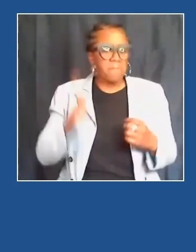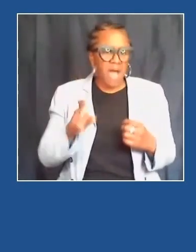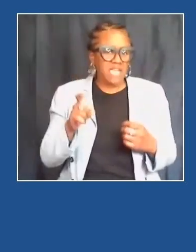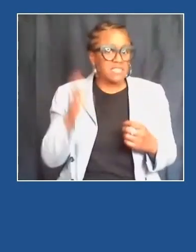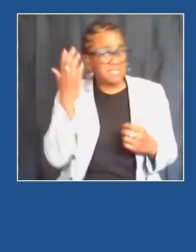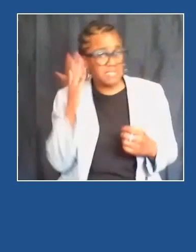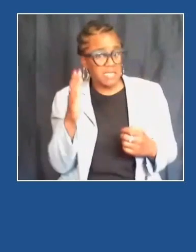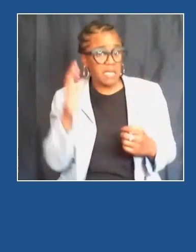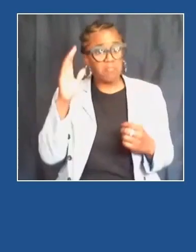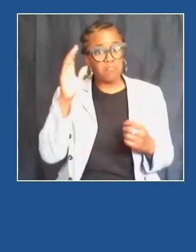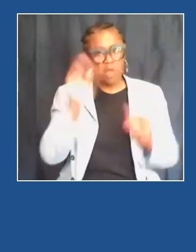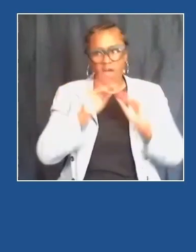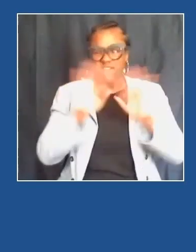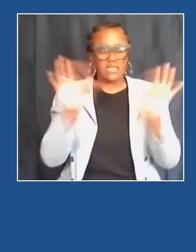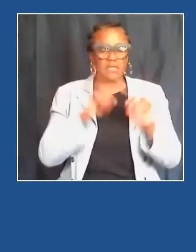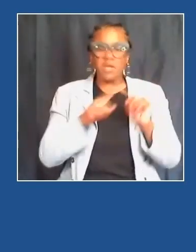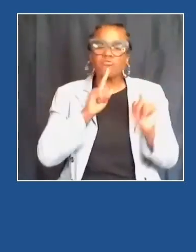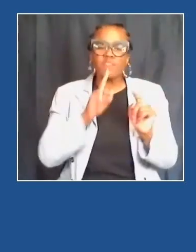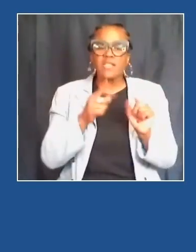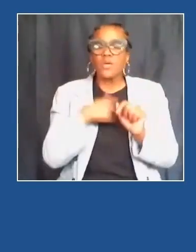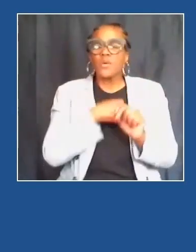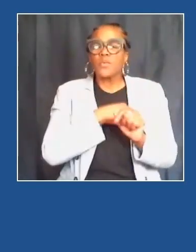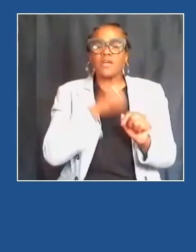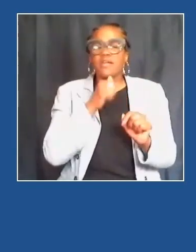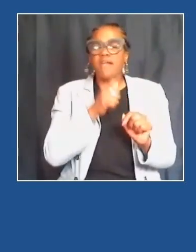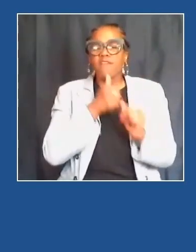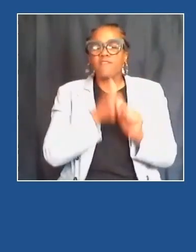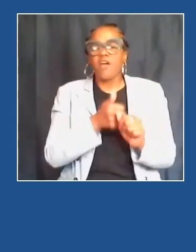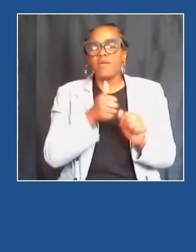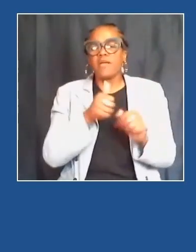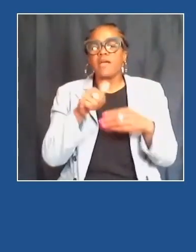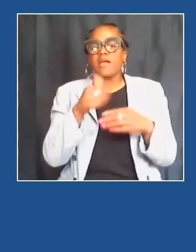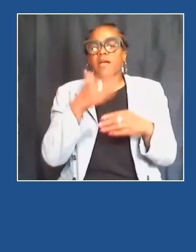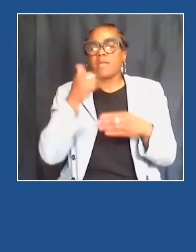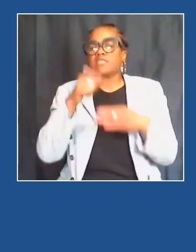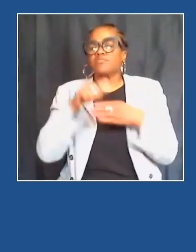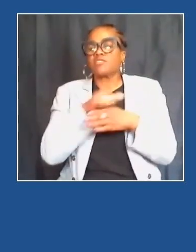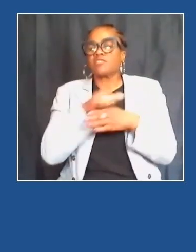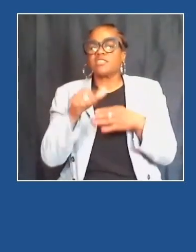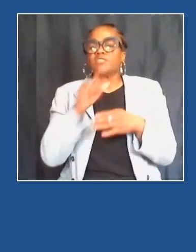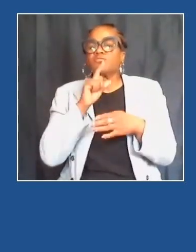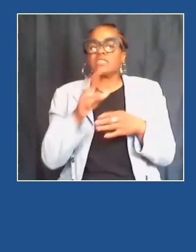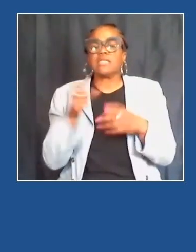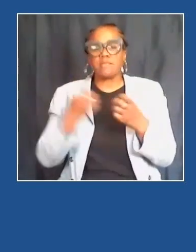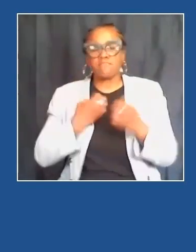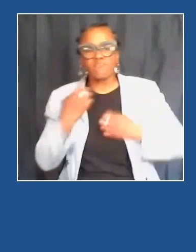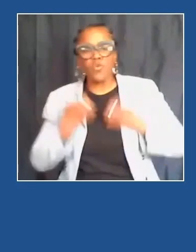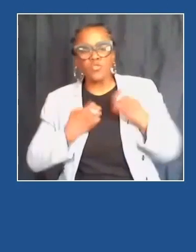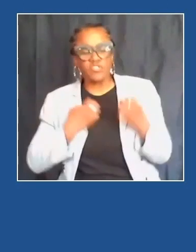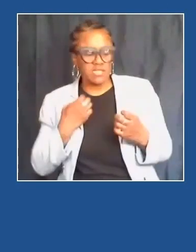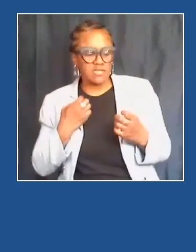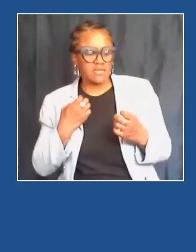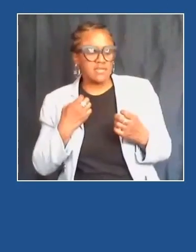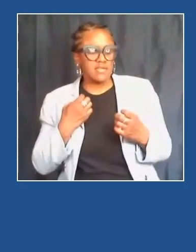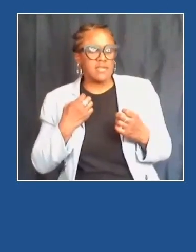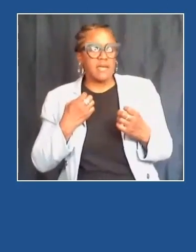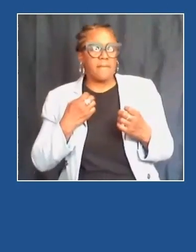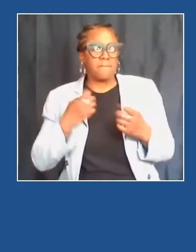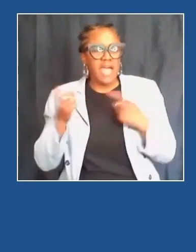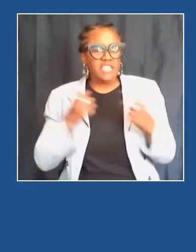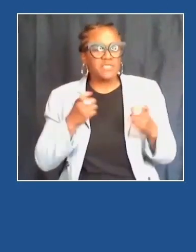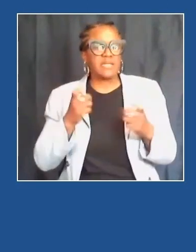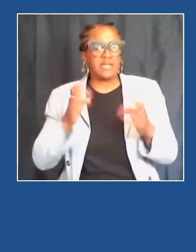actually we get farther and farther away from best practices in emotion management and attention management and